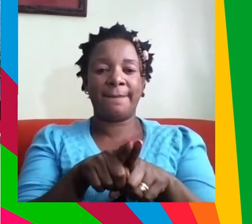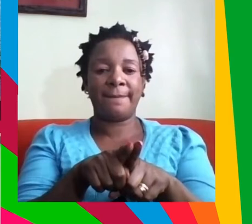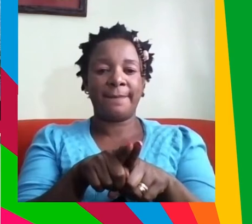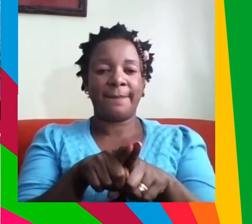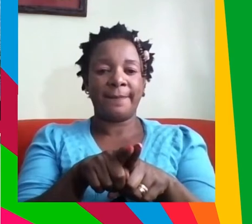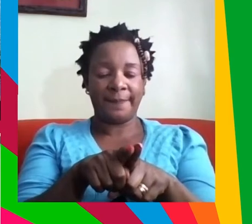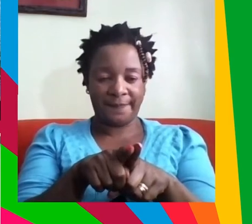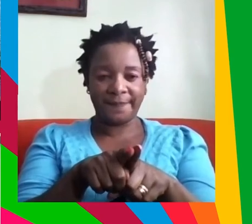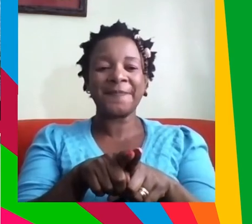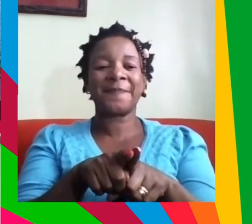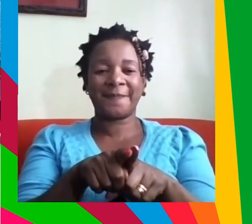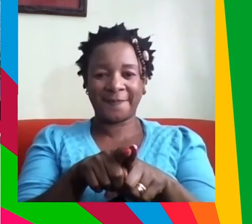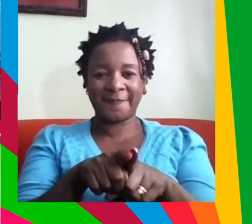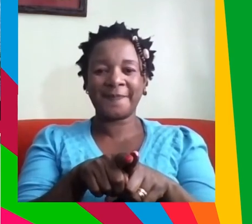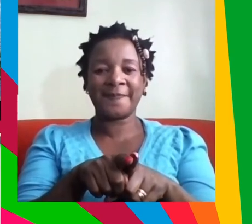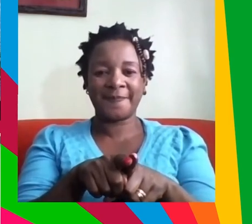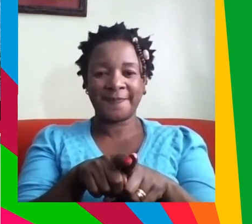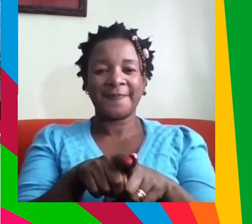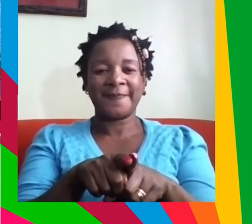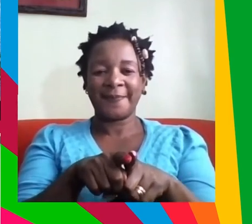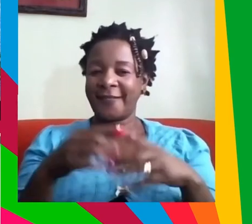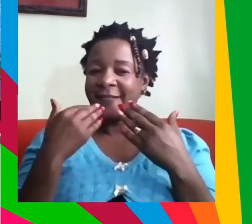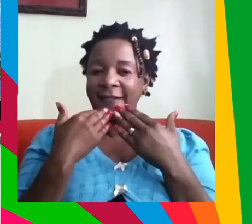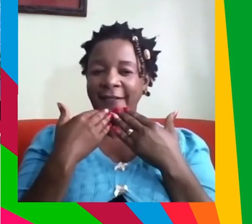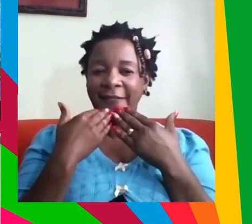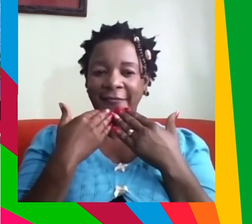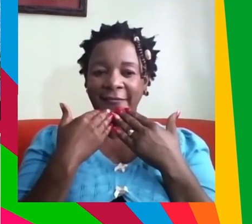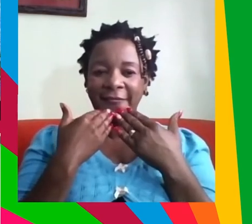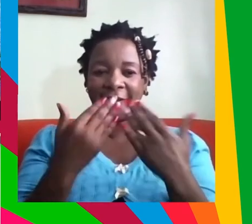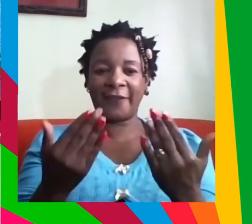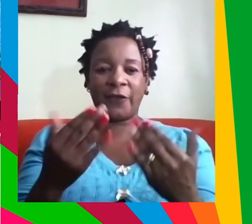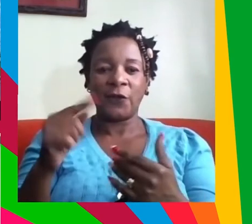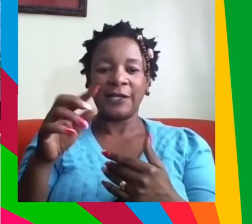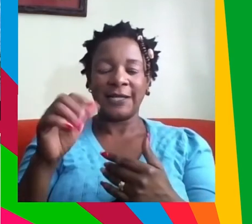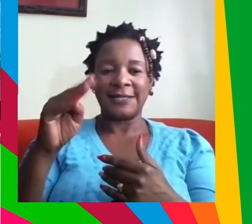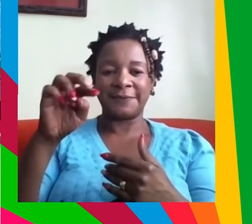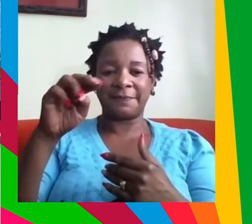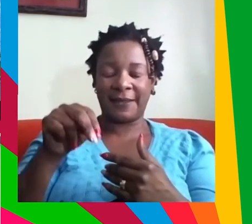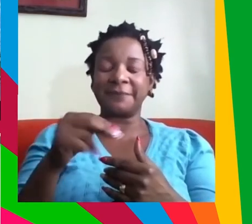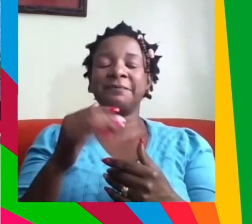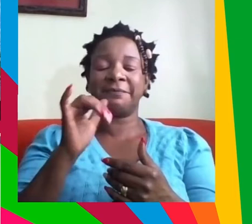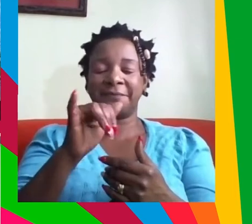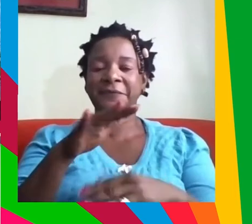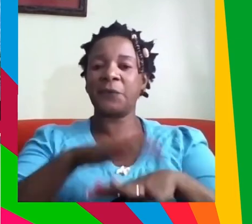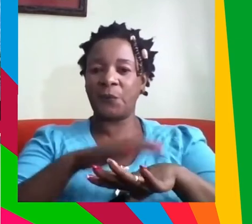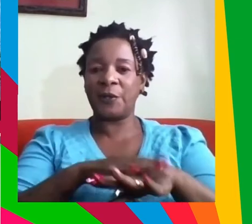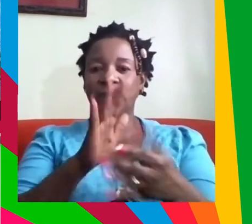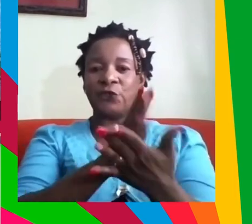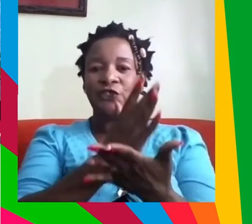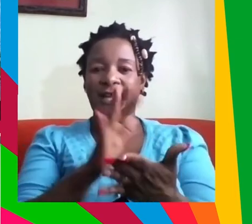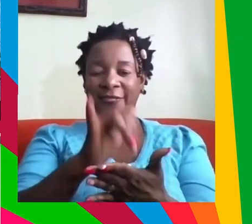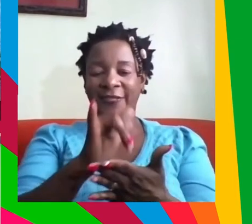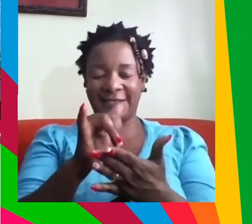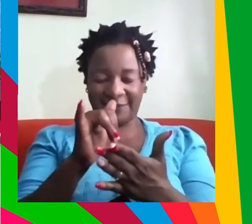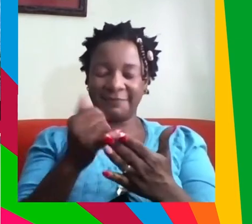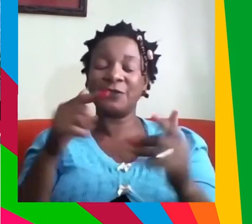On to you, Laura. Thank you, Tasneem. Thank you, Adam, for the intro. And Tasneem, it's really great to share the virtual stage with you